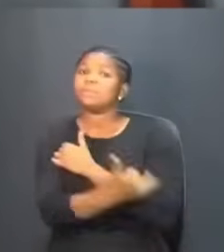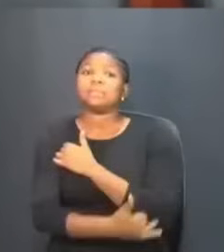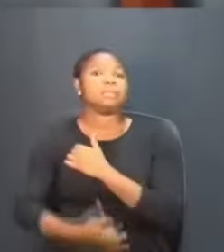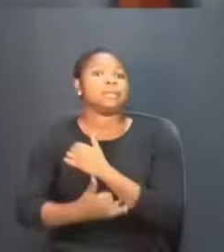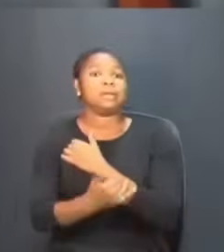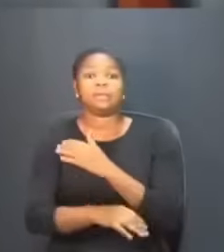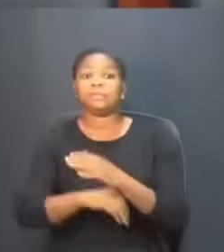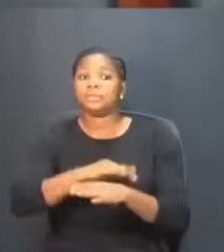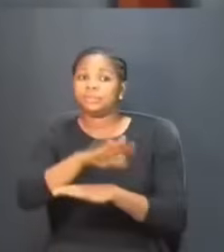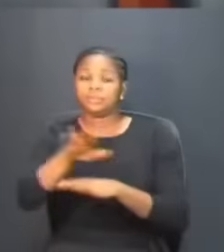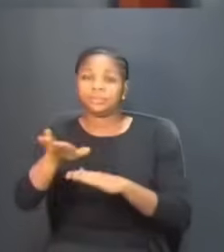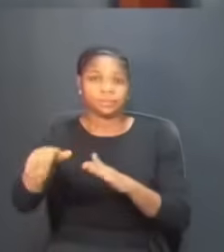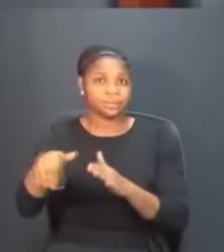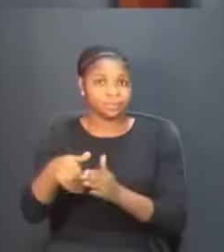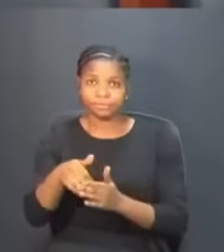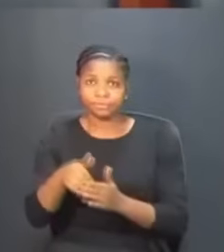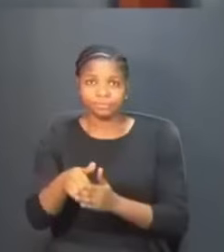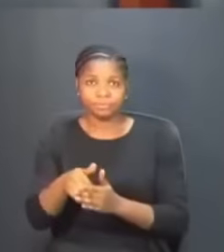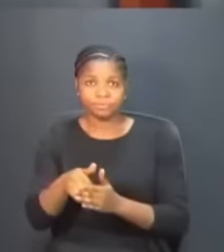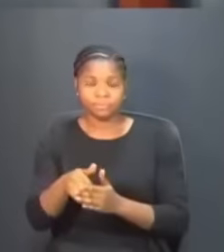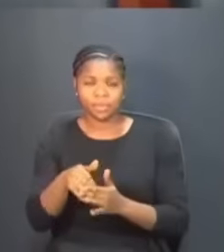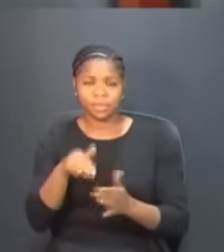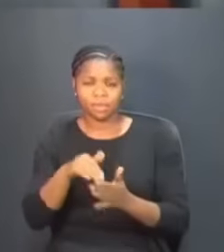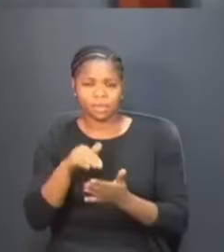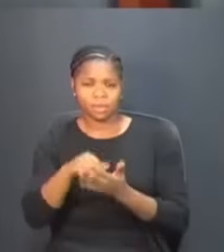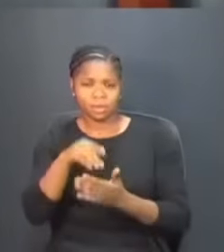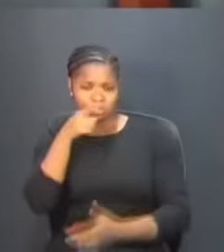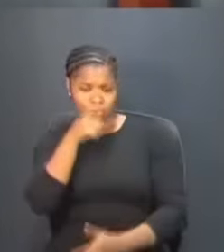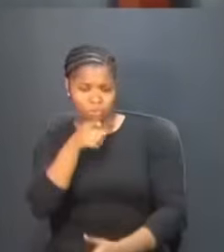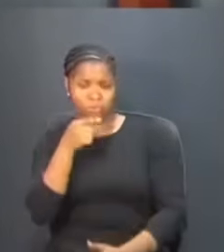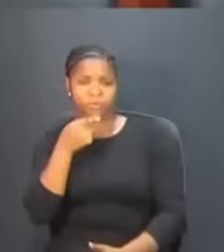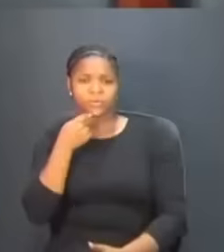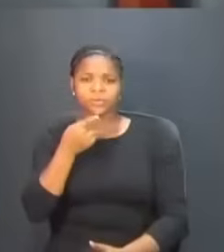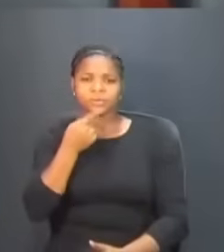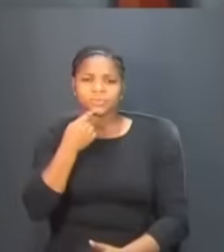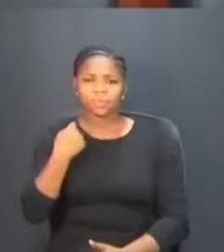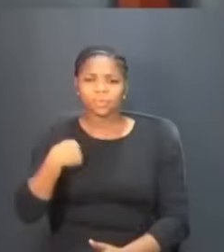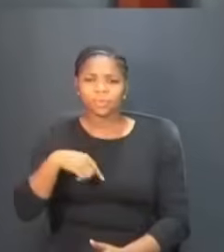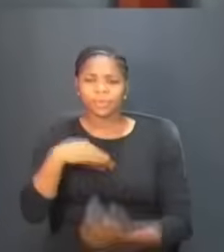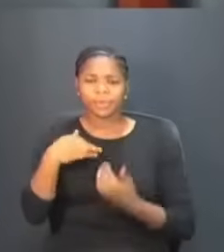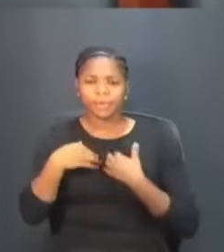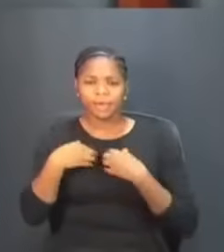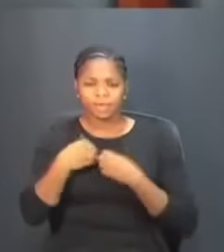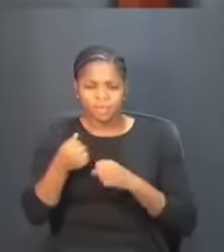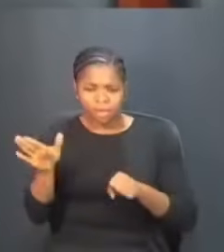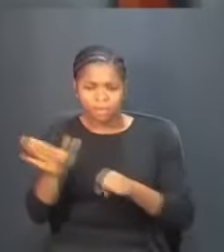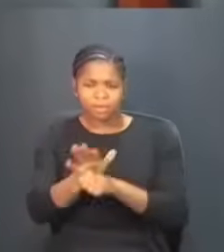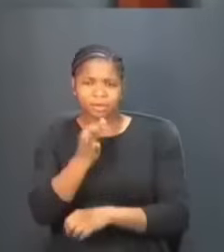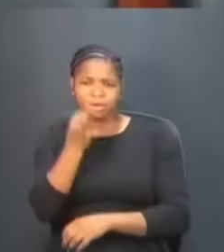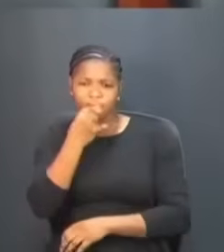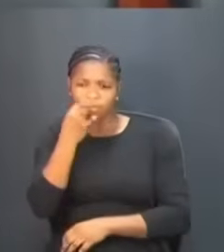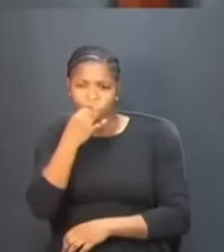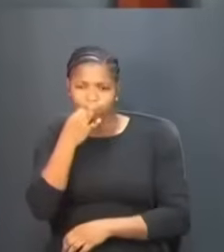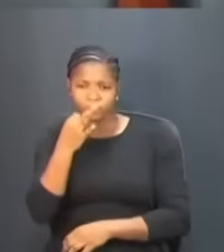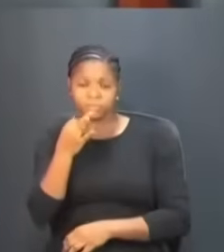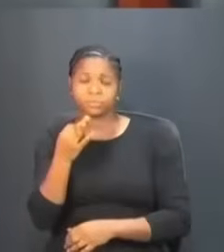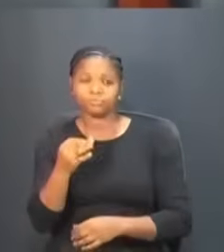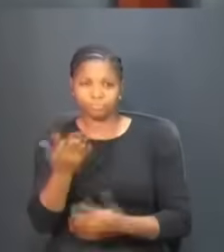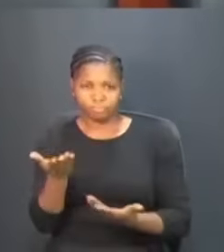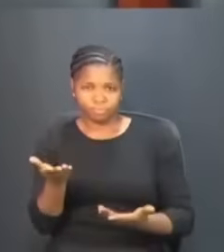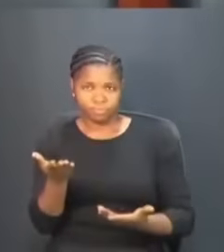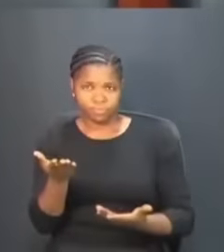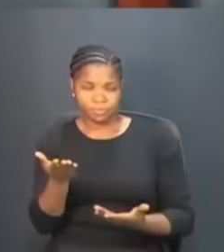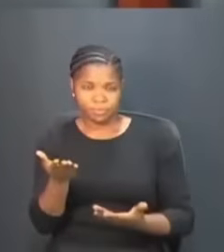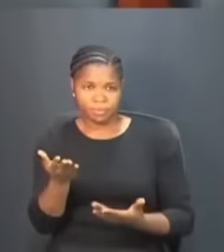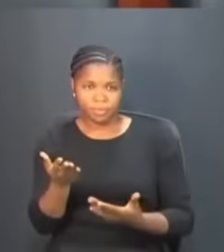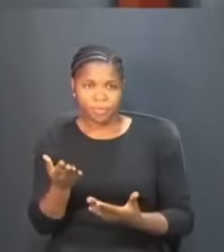He has also said that there's enough food in the system people are not able to buy. It is also public knowledge that the